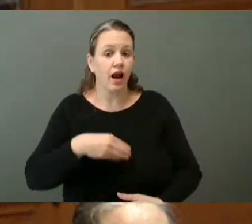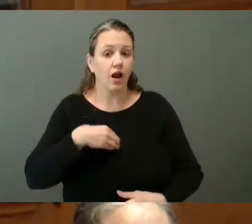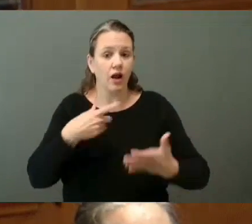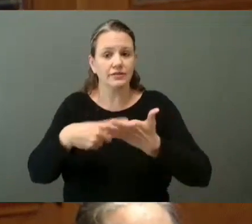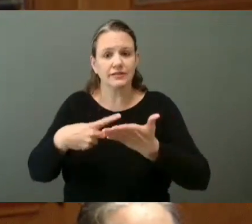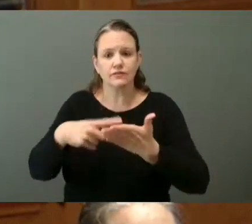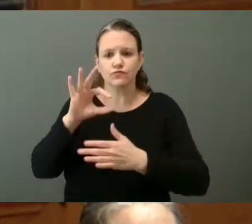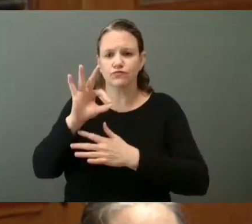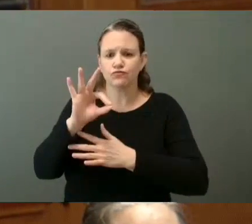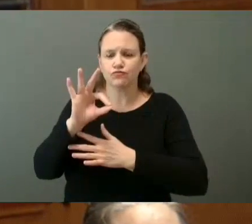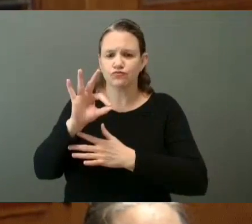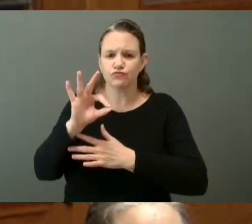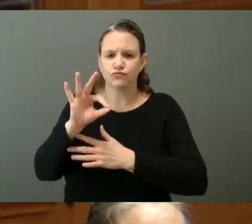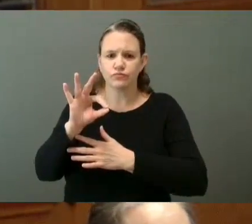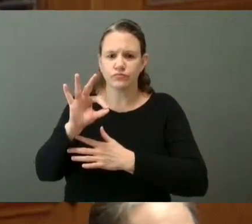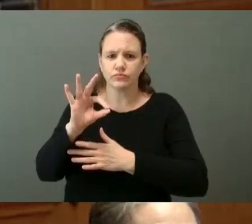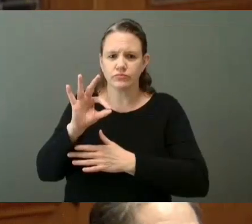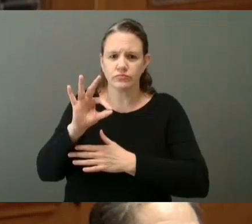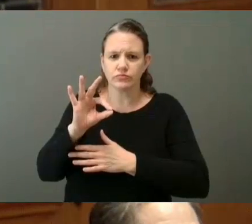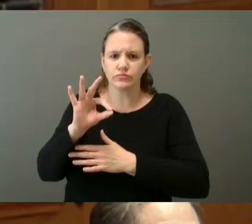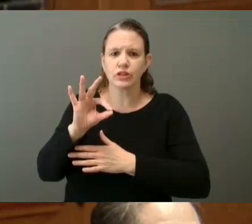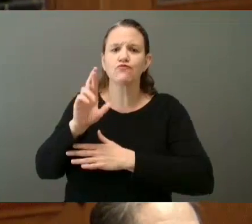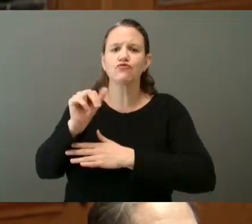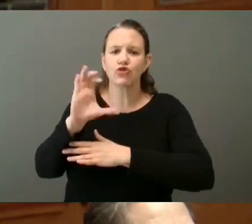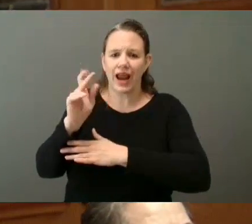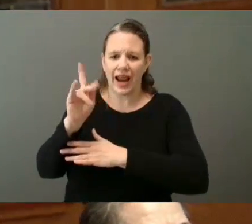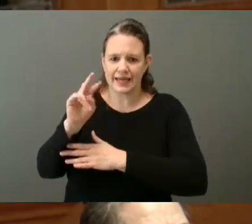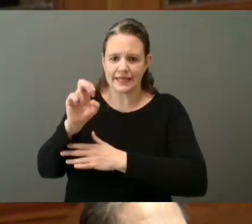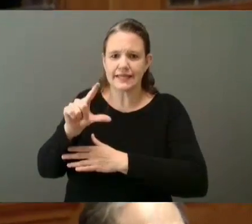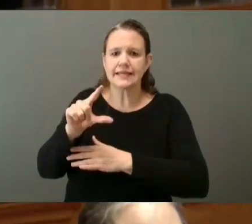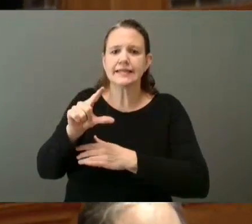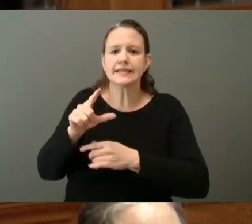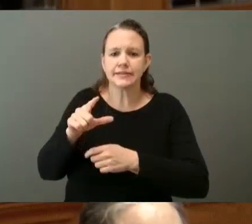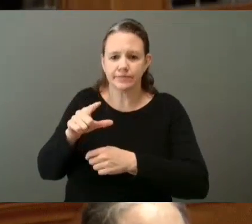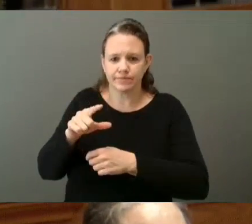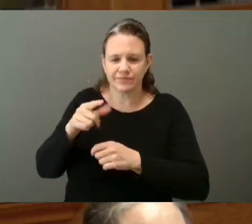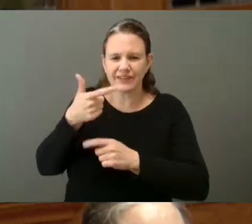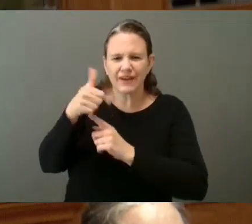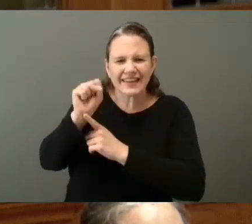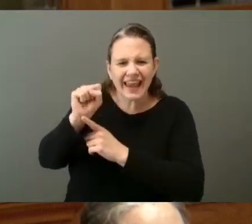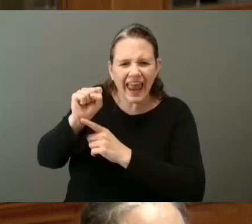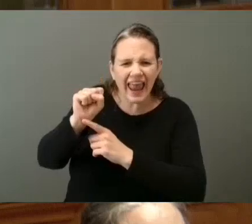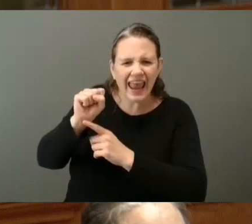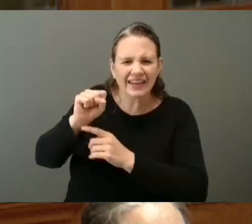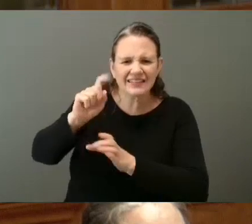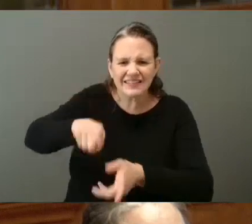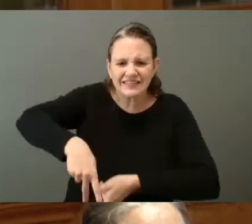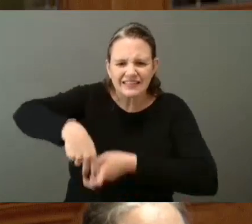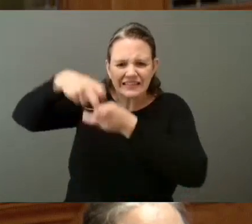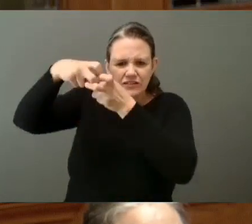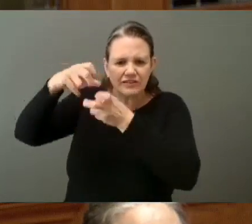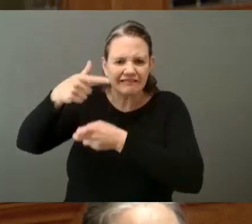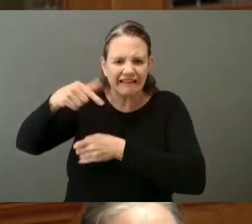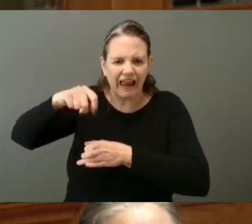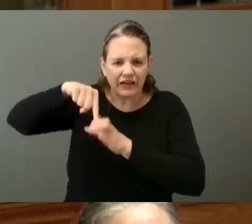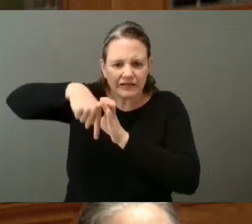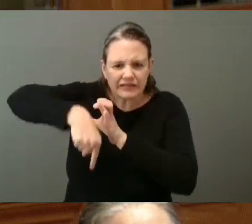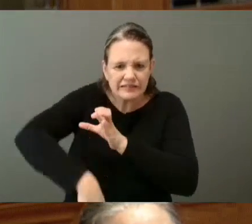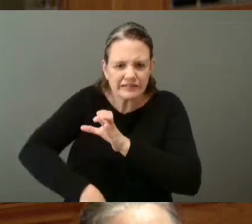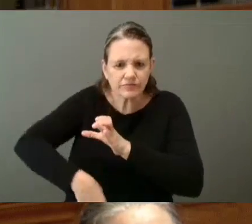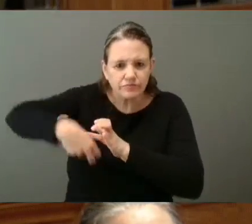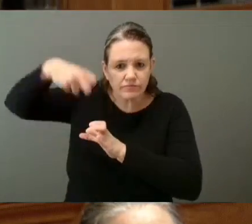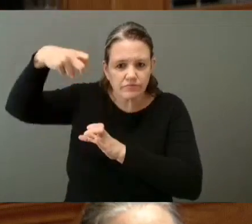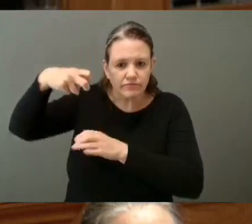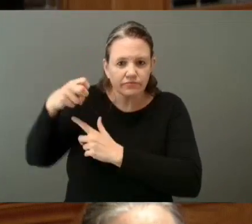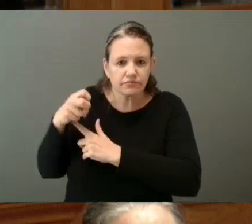of water, between 5 million and 100 million litres per frac. Fracking is linked to higher rates of cancer,